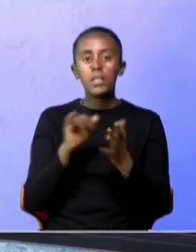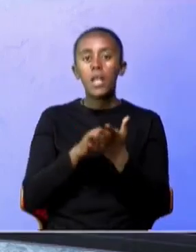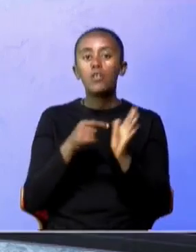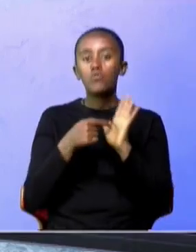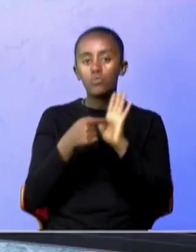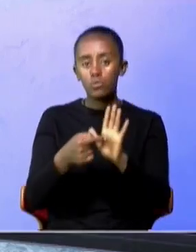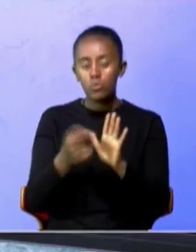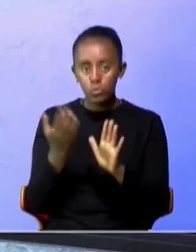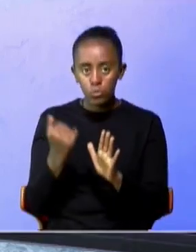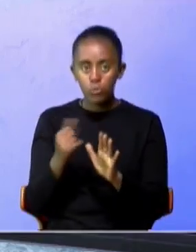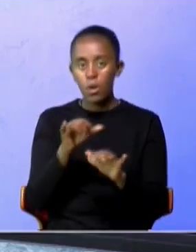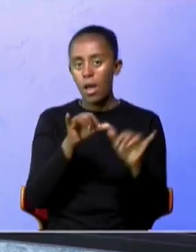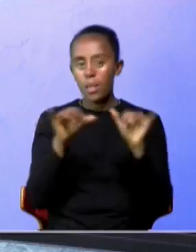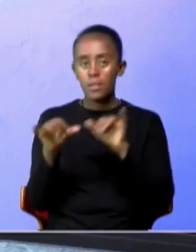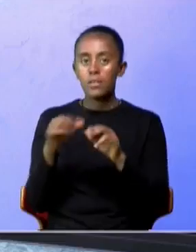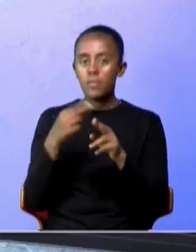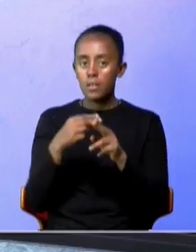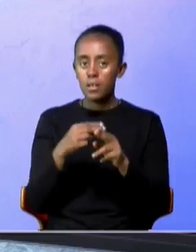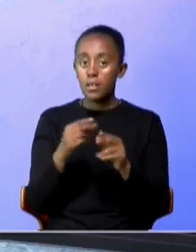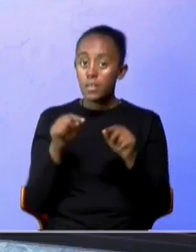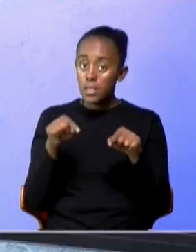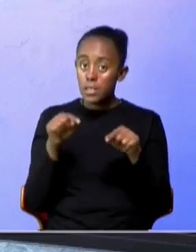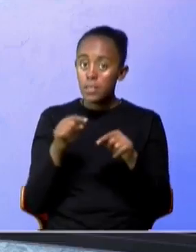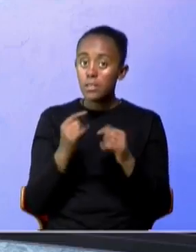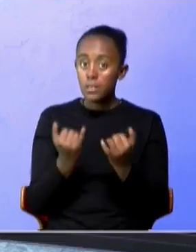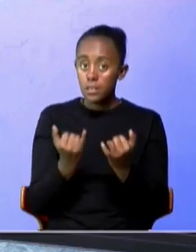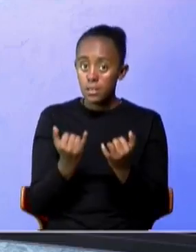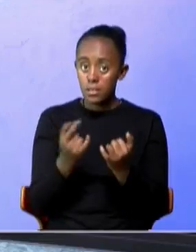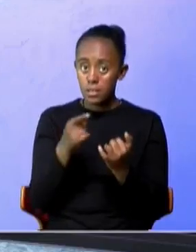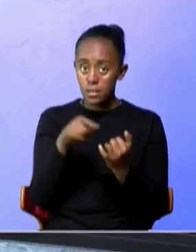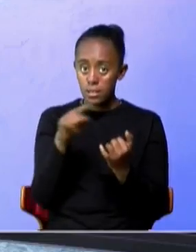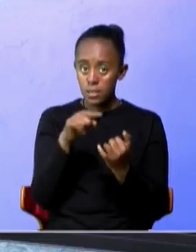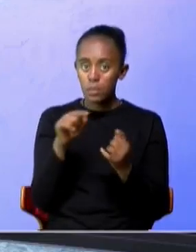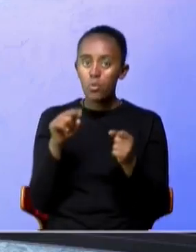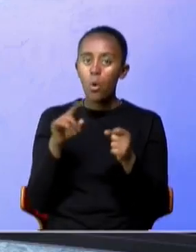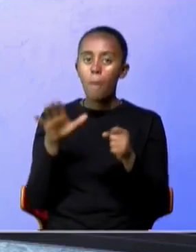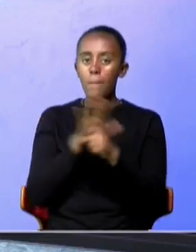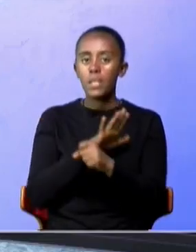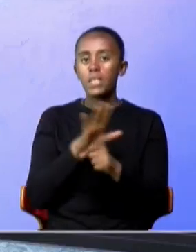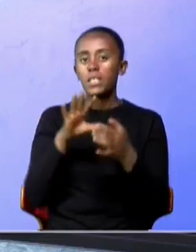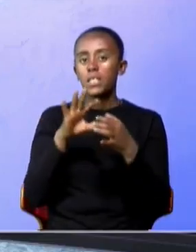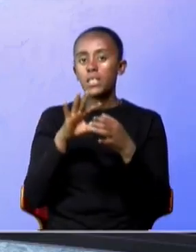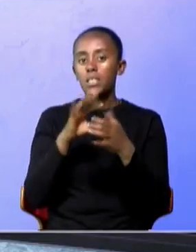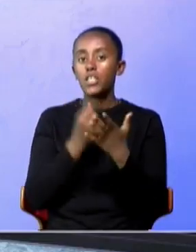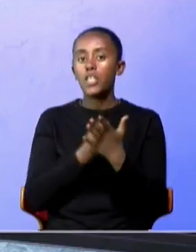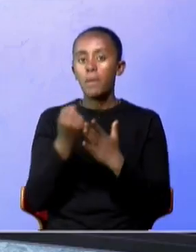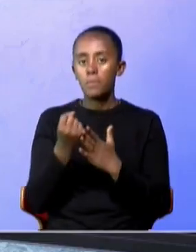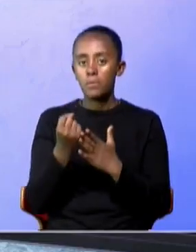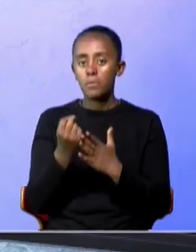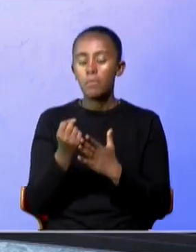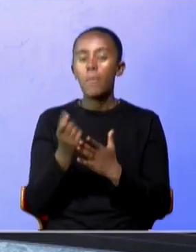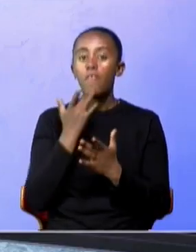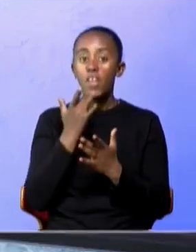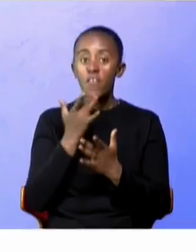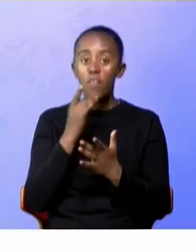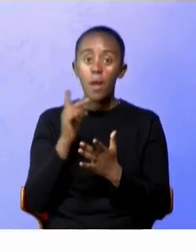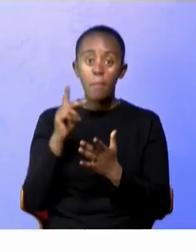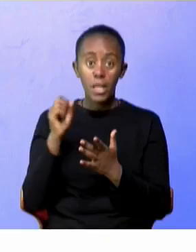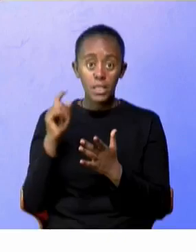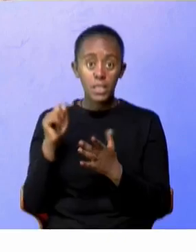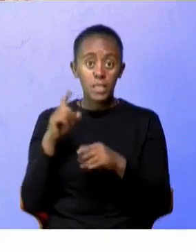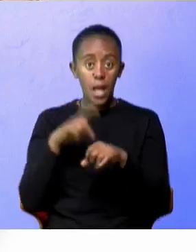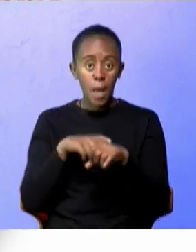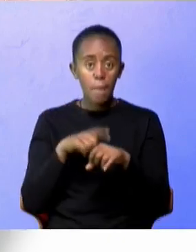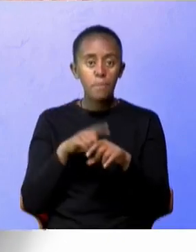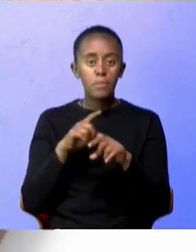showed gerund as a noun. But in this case, we used it to complement a subject. My favorite pastime is